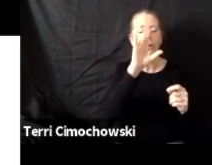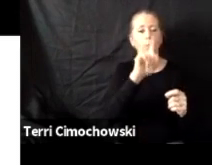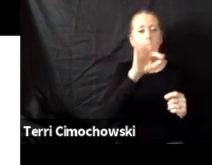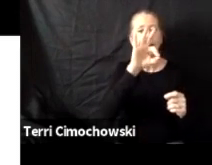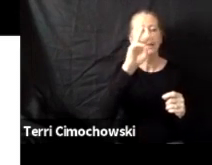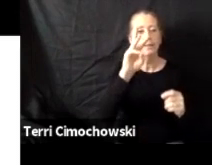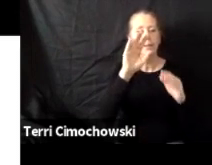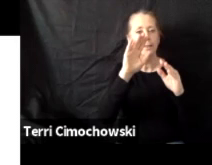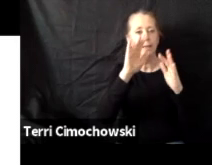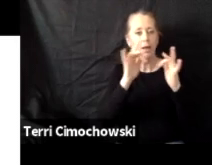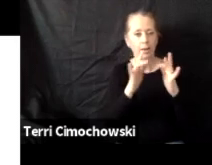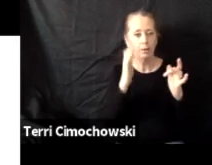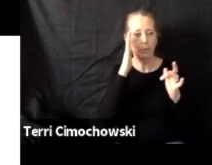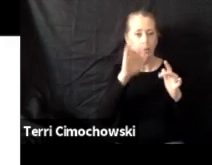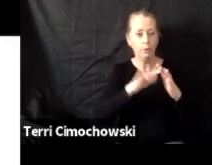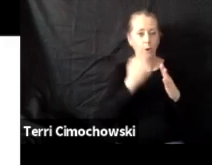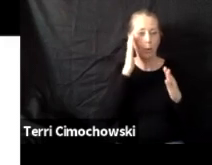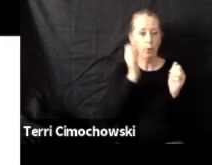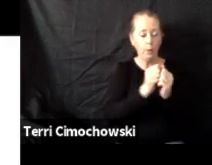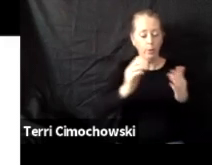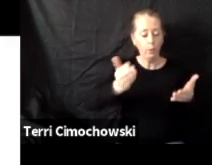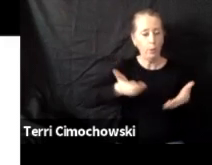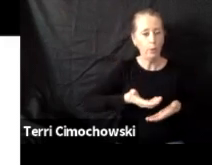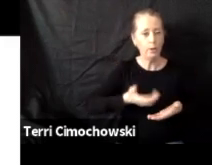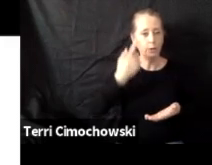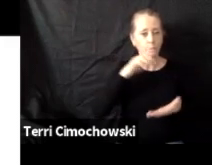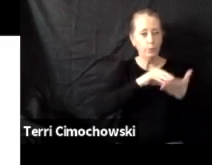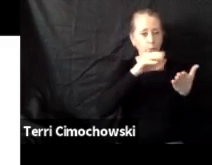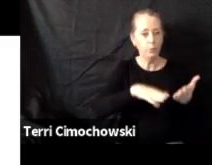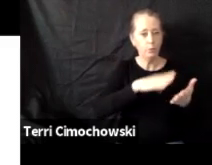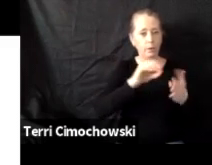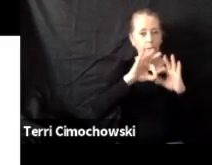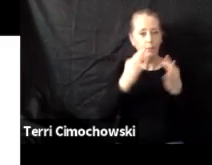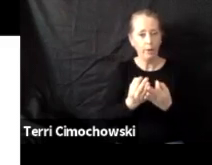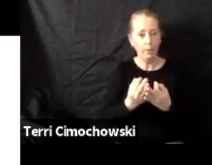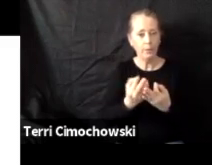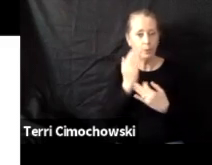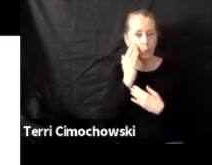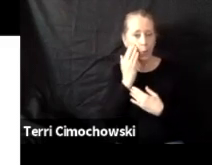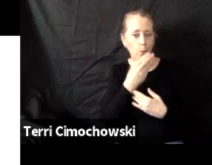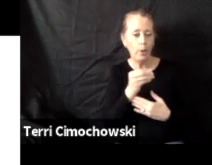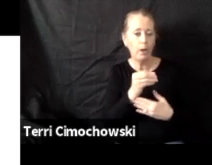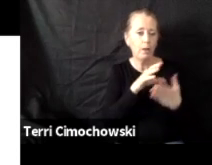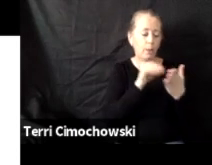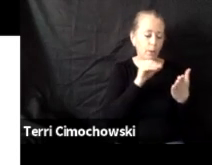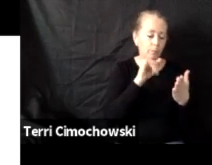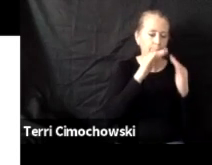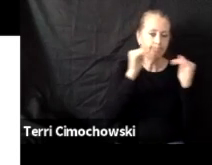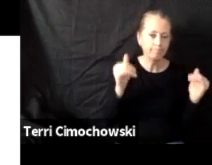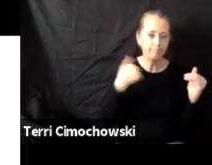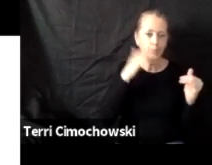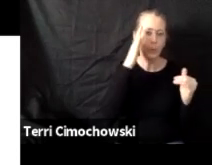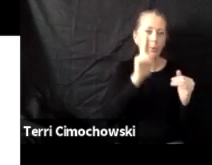with an orientation for staff and students and families to really get to know and learn about the systems that will be used